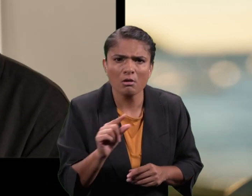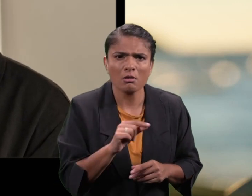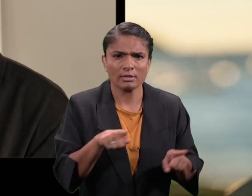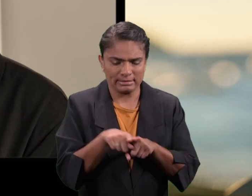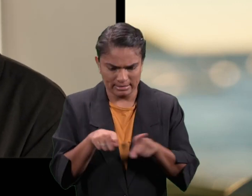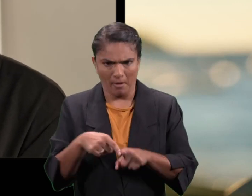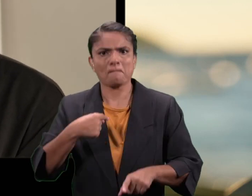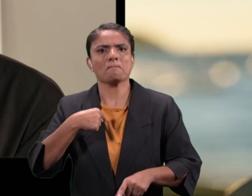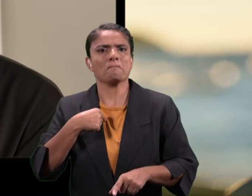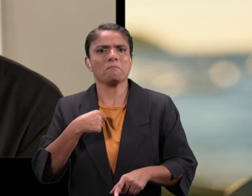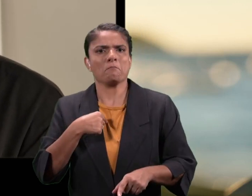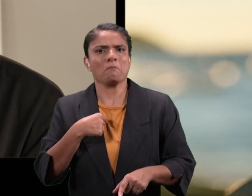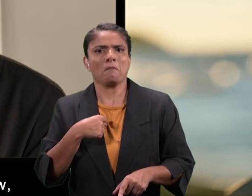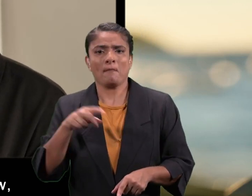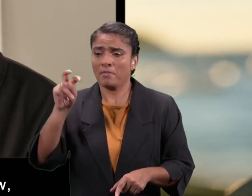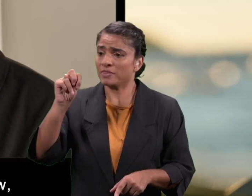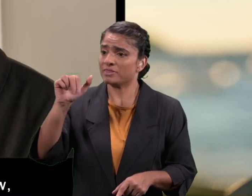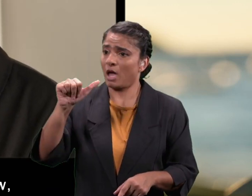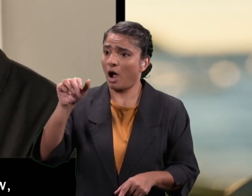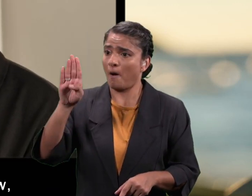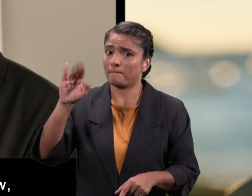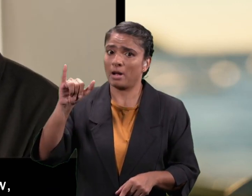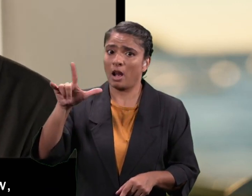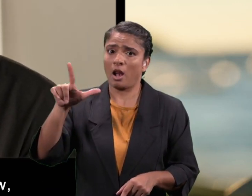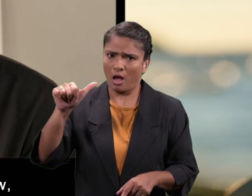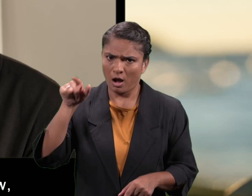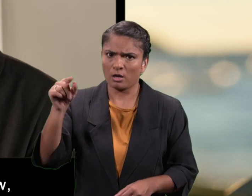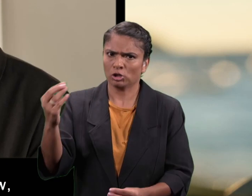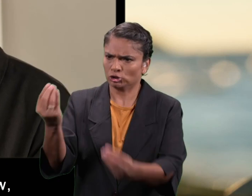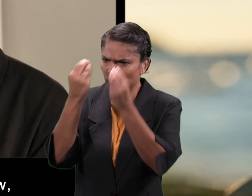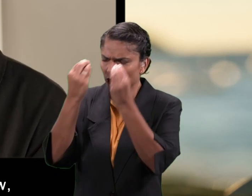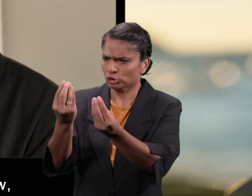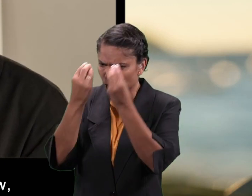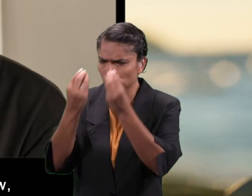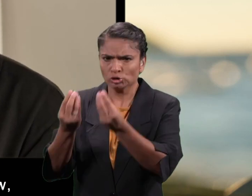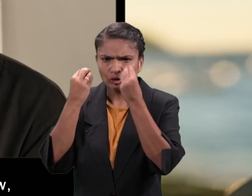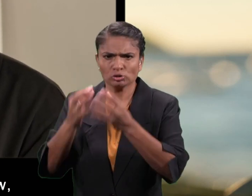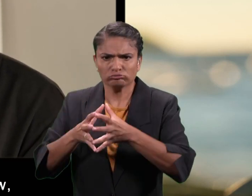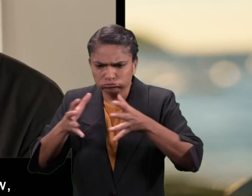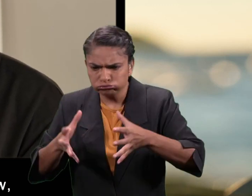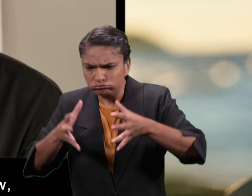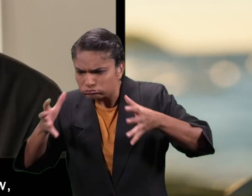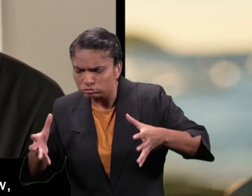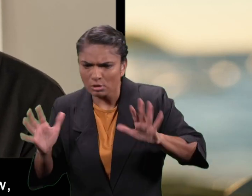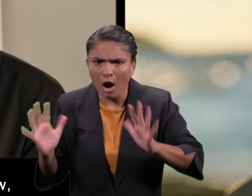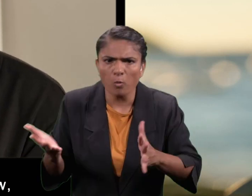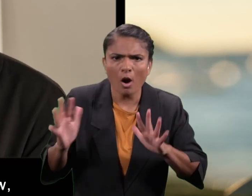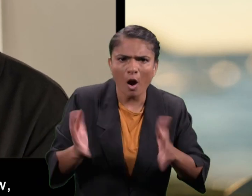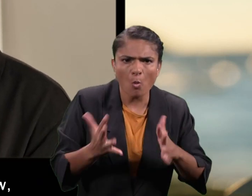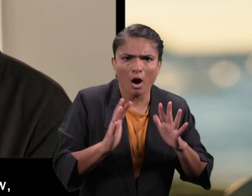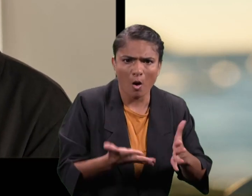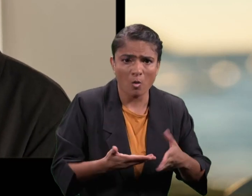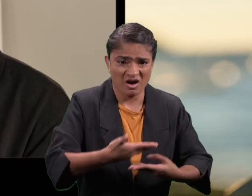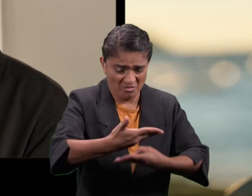what we also do there also. And Nabila teaches a lot, like, you